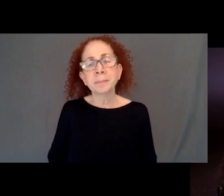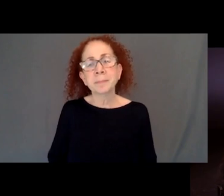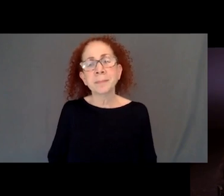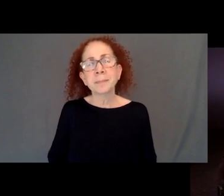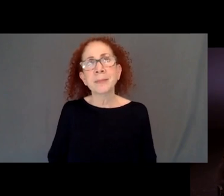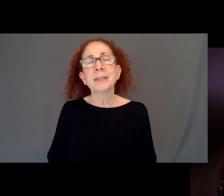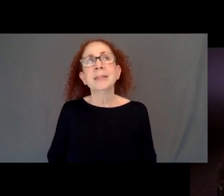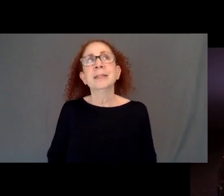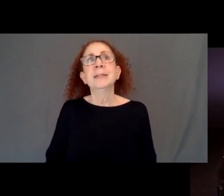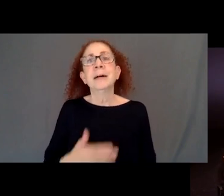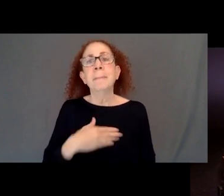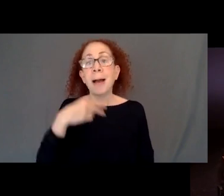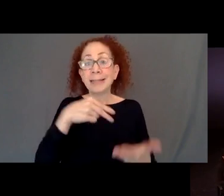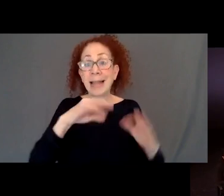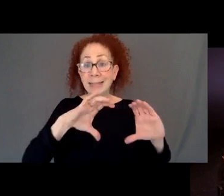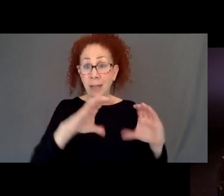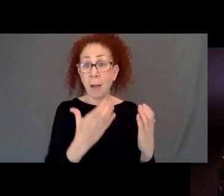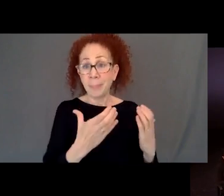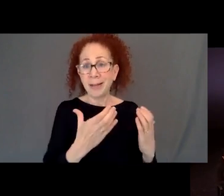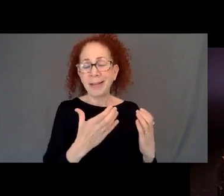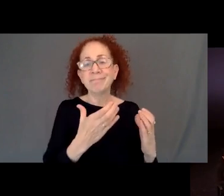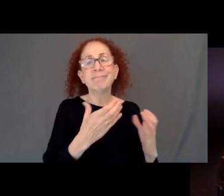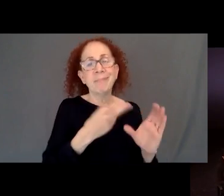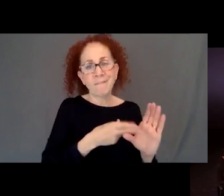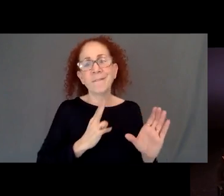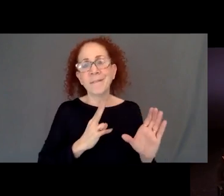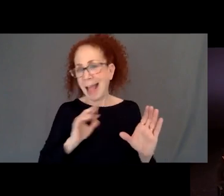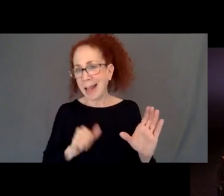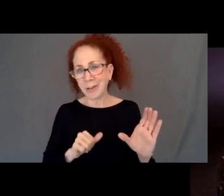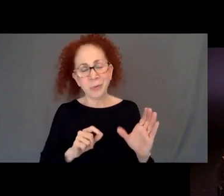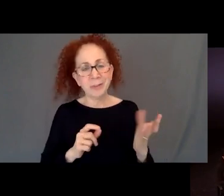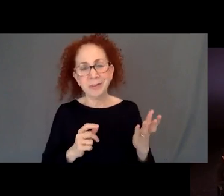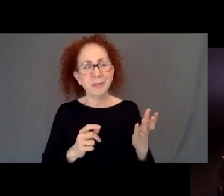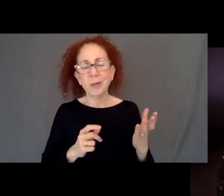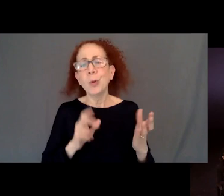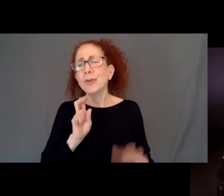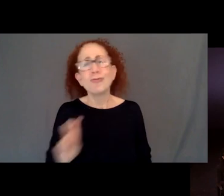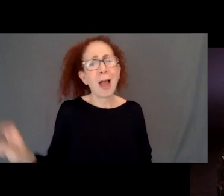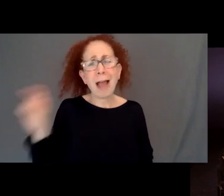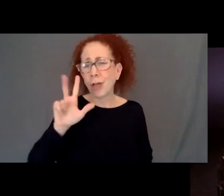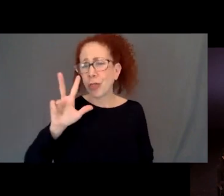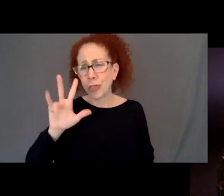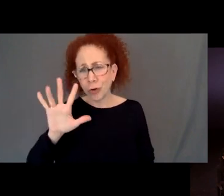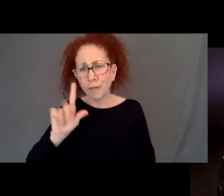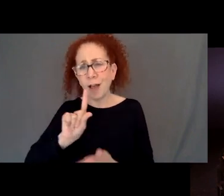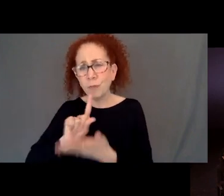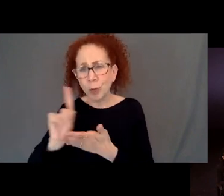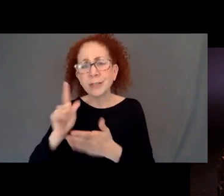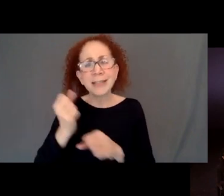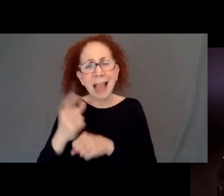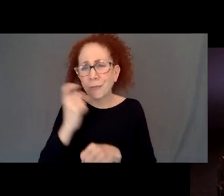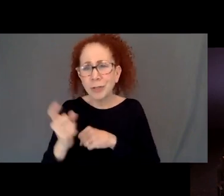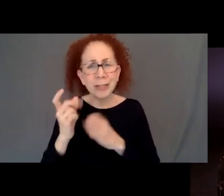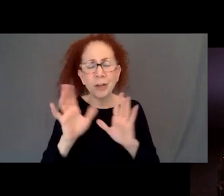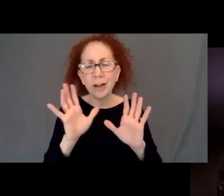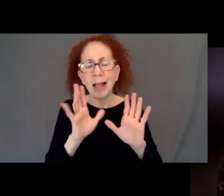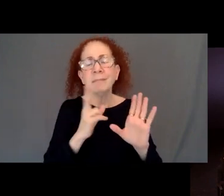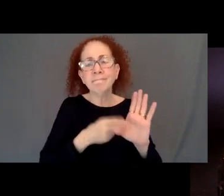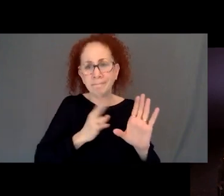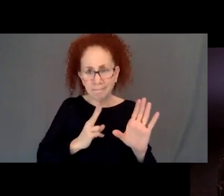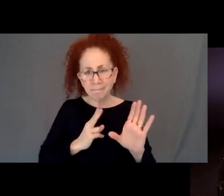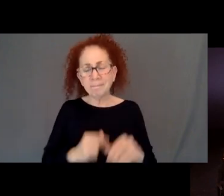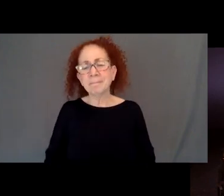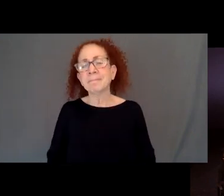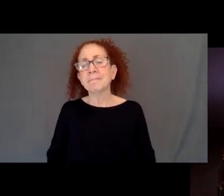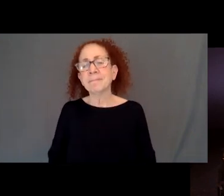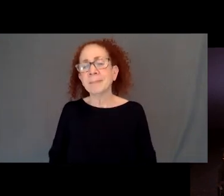had to leave the company formally because we, at that point, were on the road about 35 weeks out of the year touring.